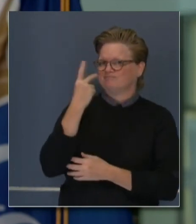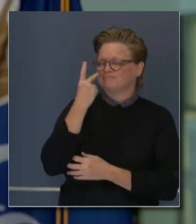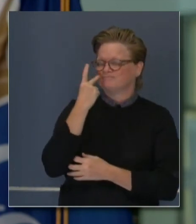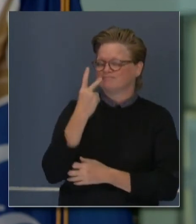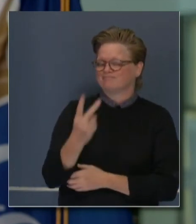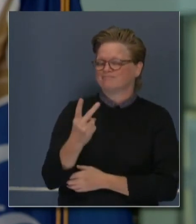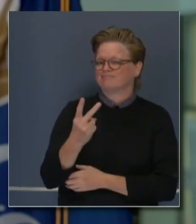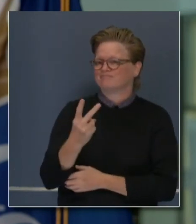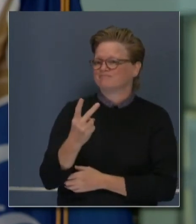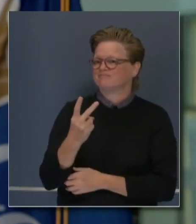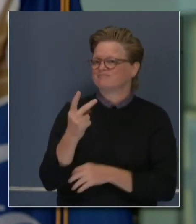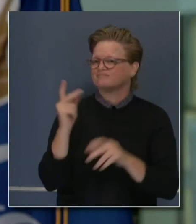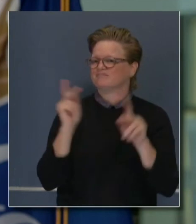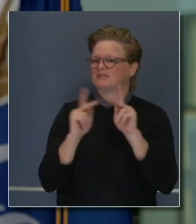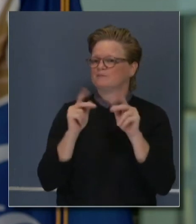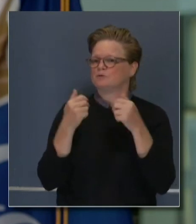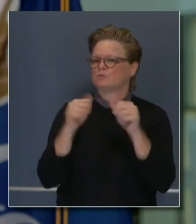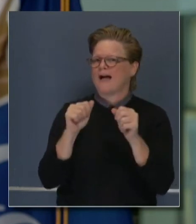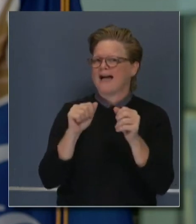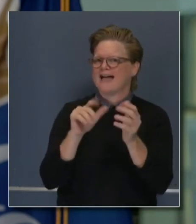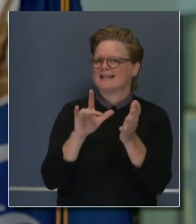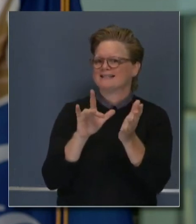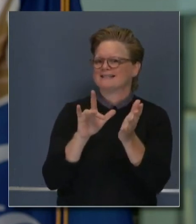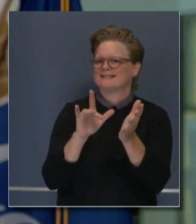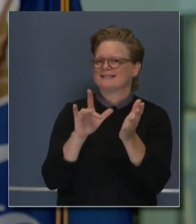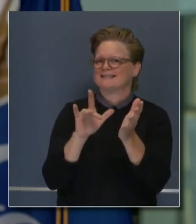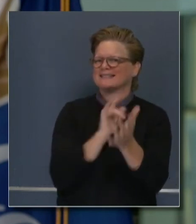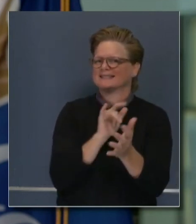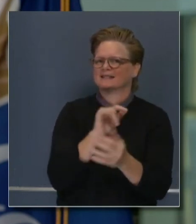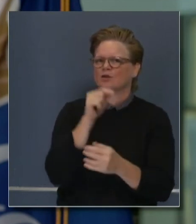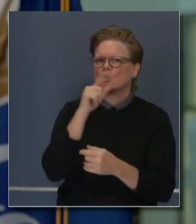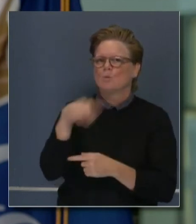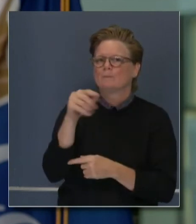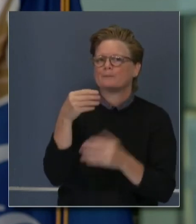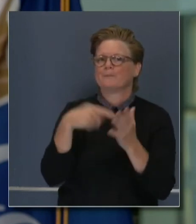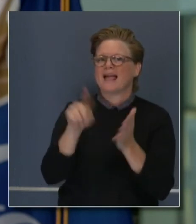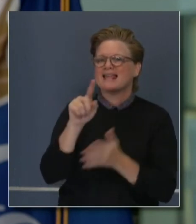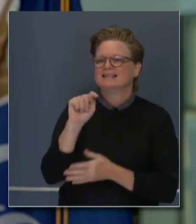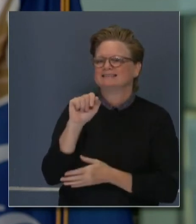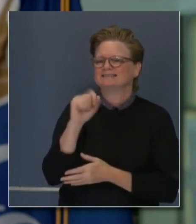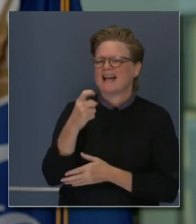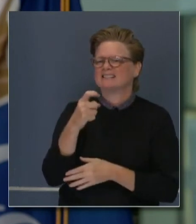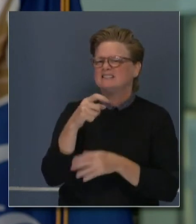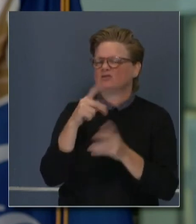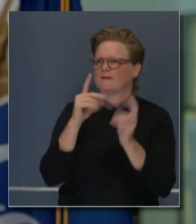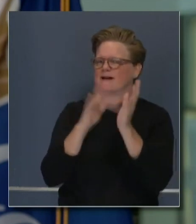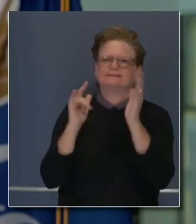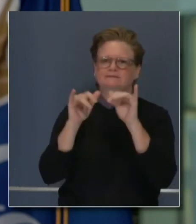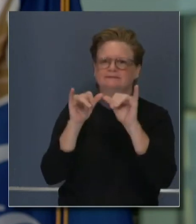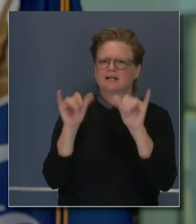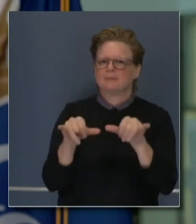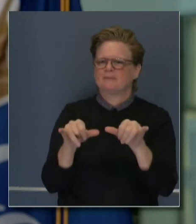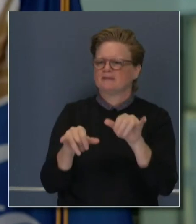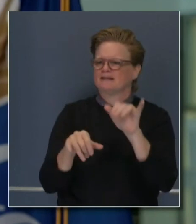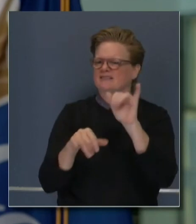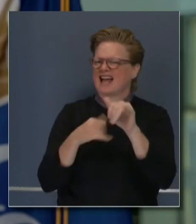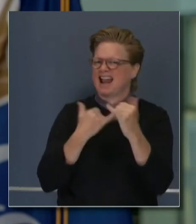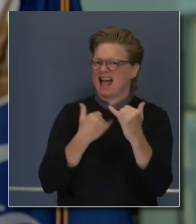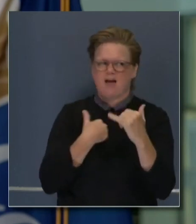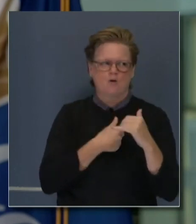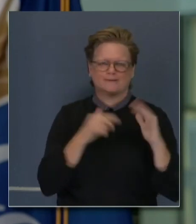taxpayers, trying to take advantage of systems. And so let's leave it at that. We are many ongoing investigations and